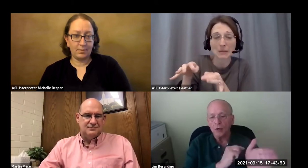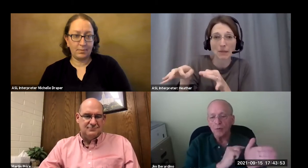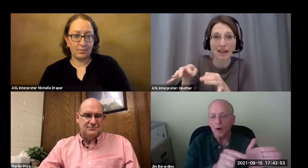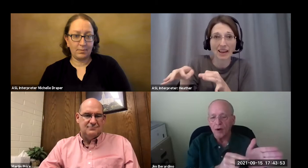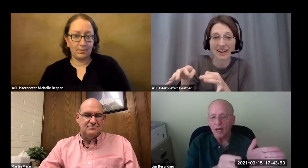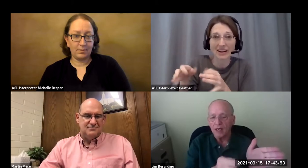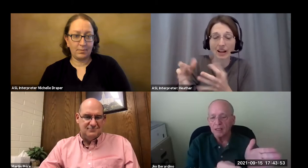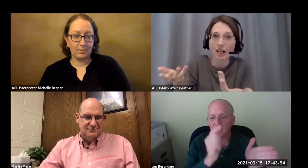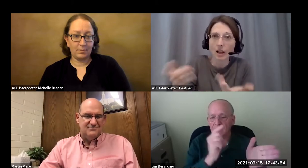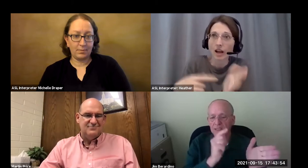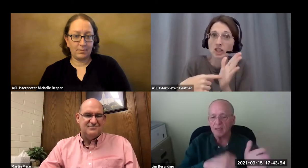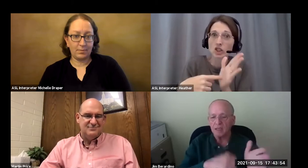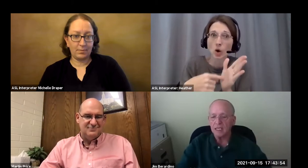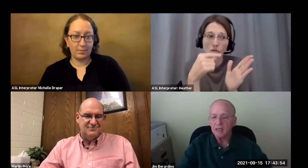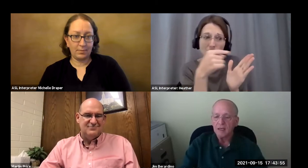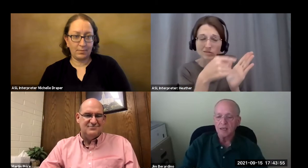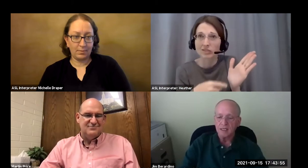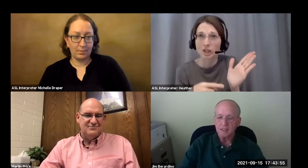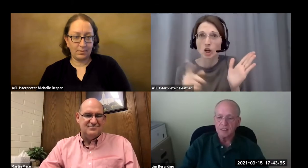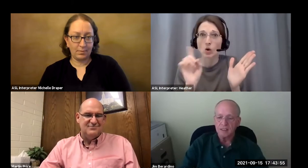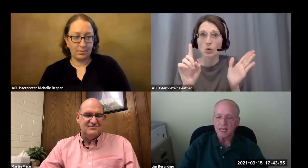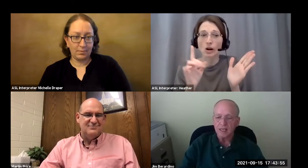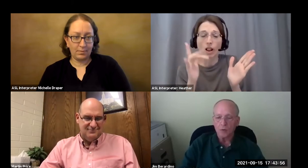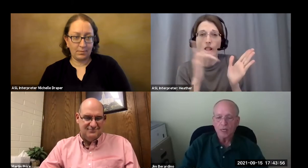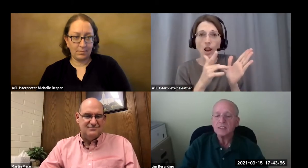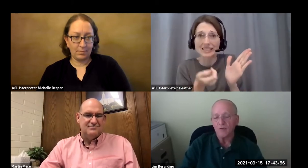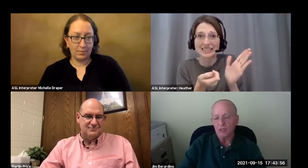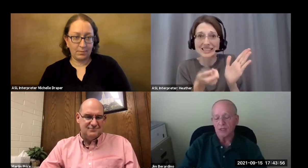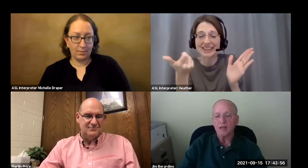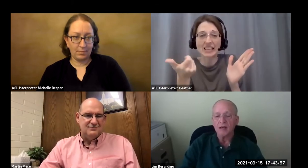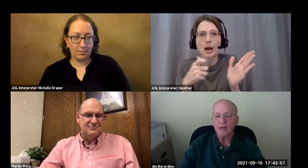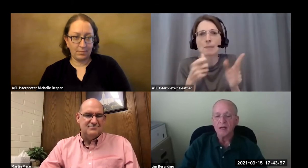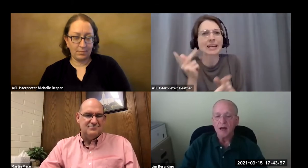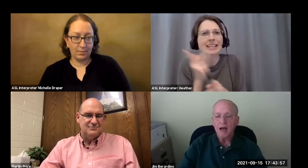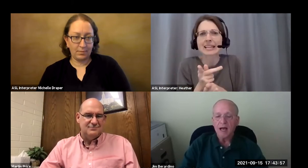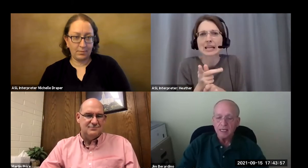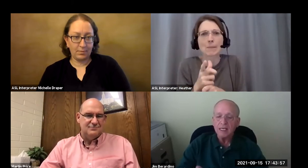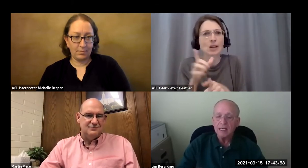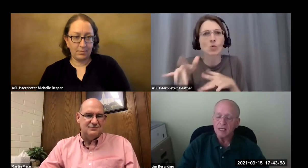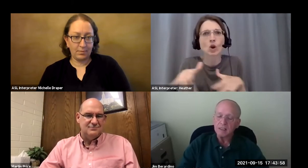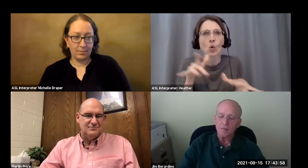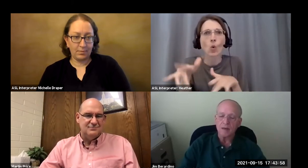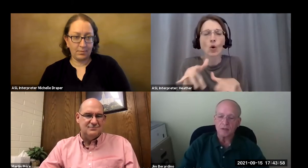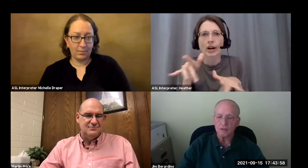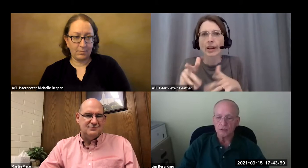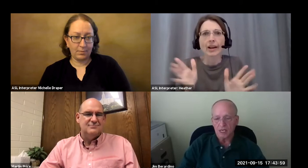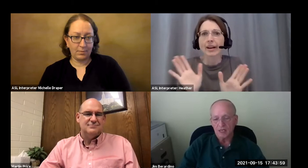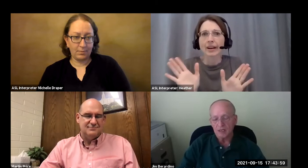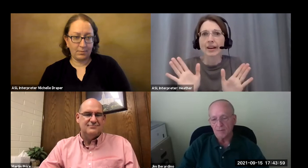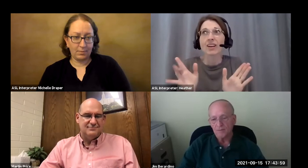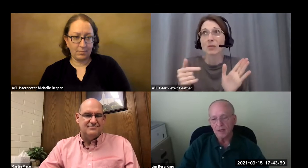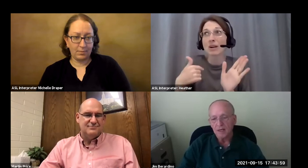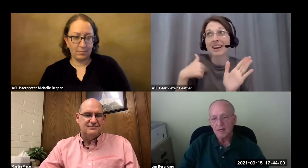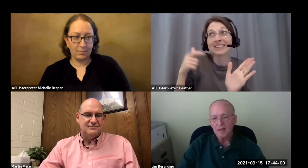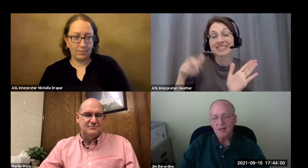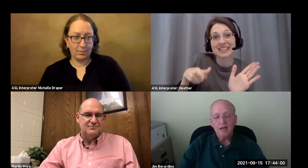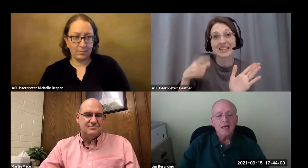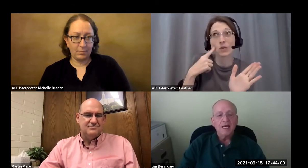session, and I showed him where I hit delete and erased everything, I needed that to be able to understand